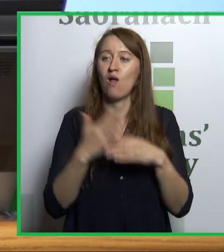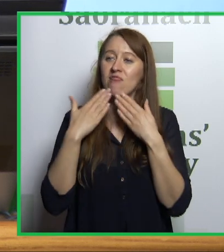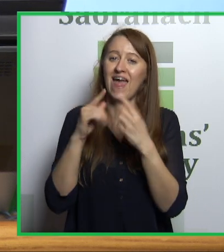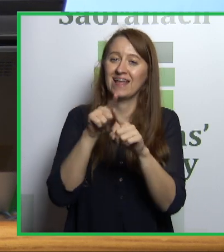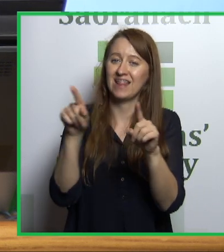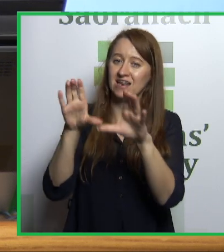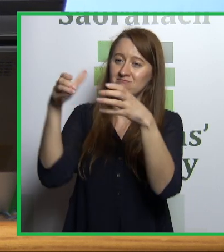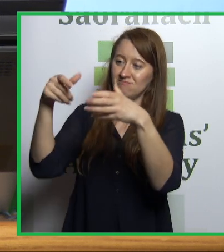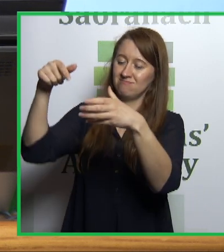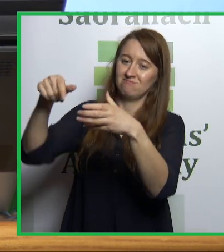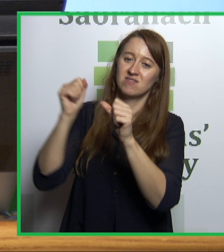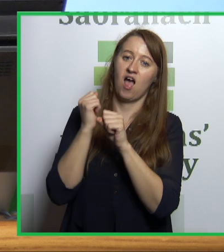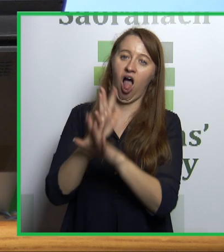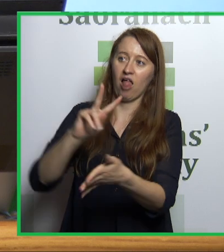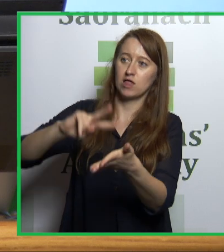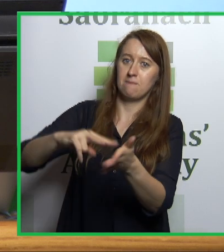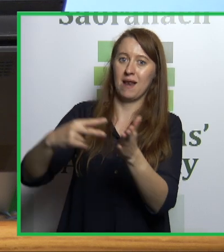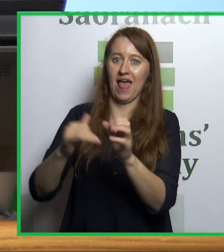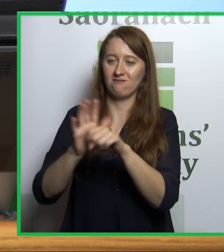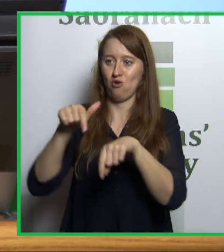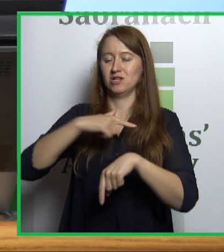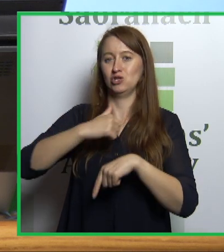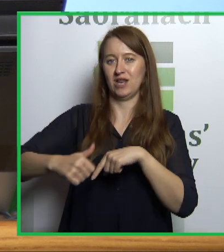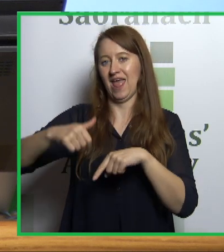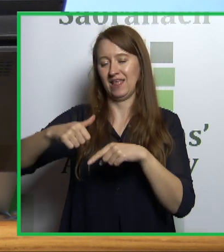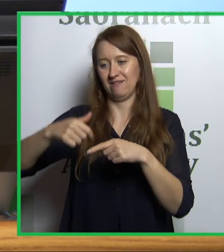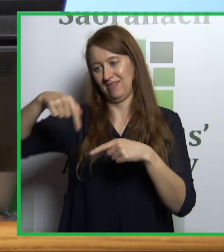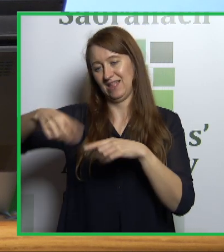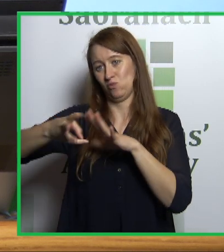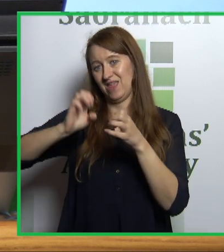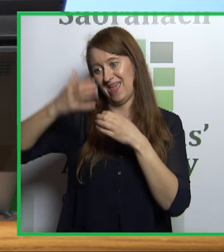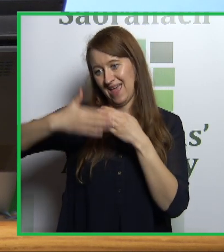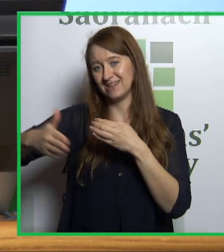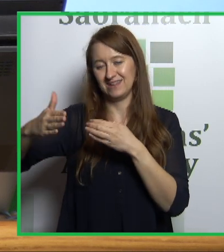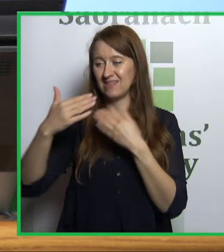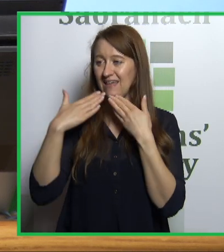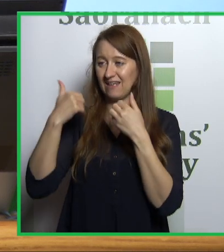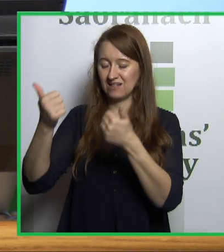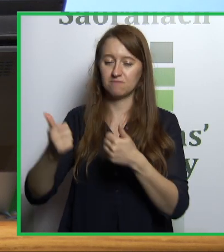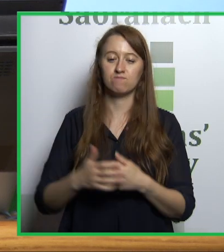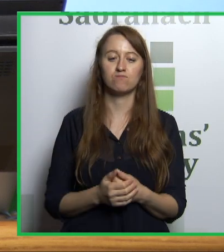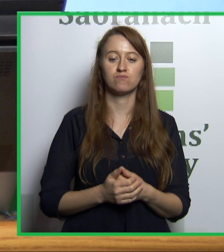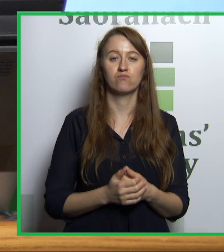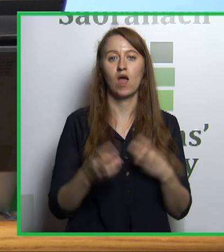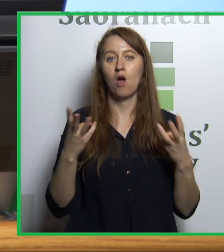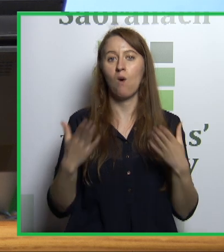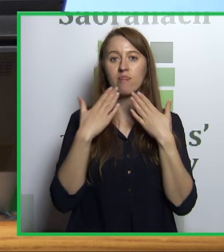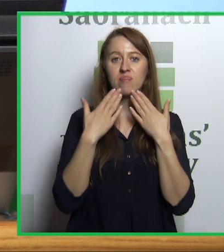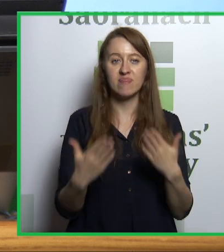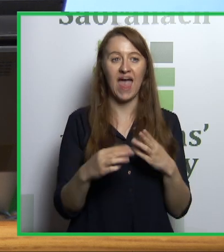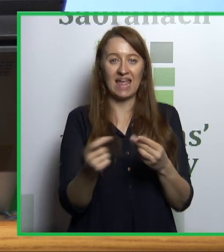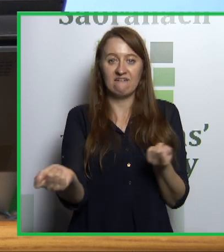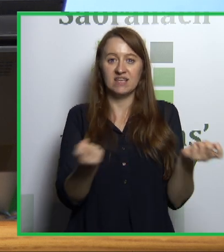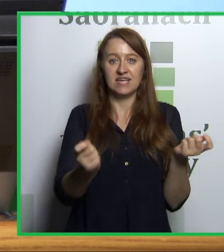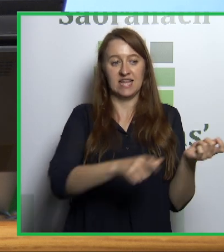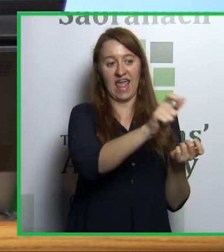work that's gone in, the logistical arrangements that have been put into it overall. For our facilitators at the table and the work